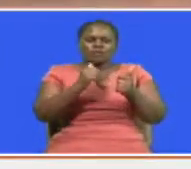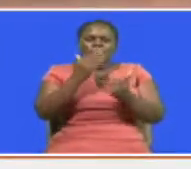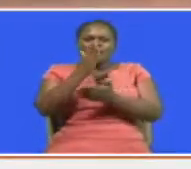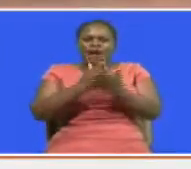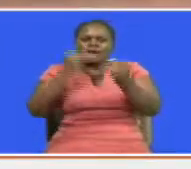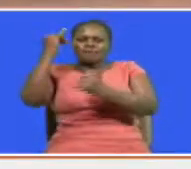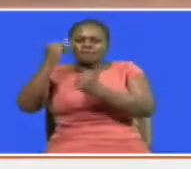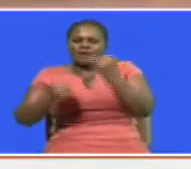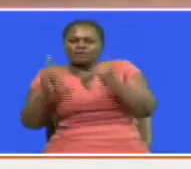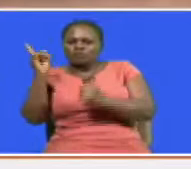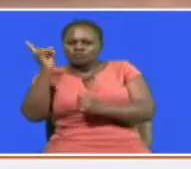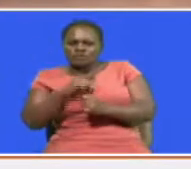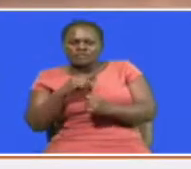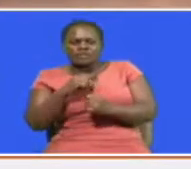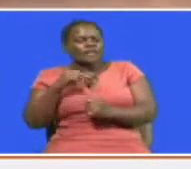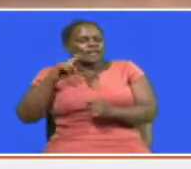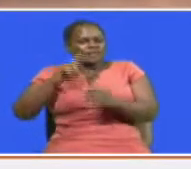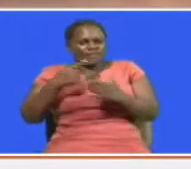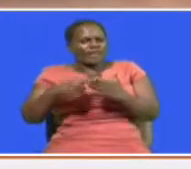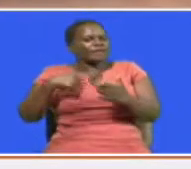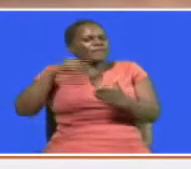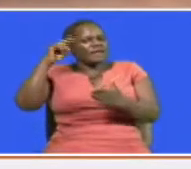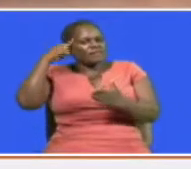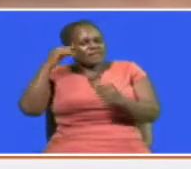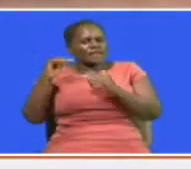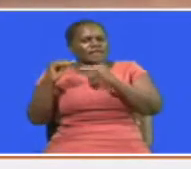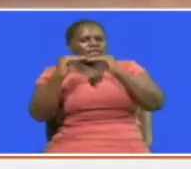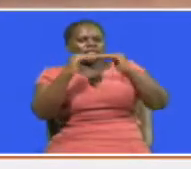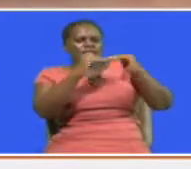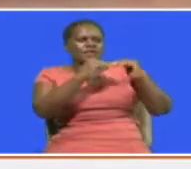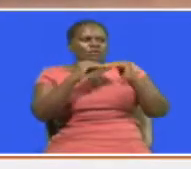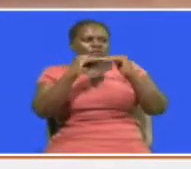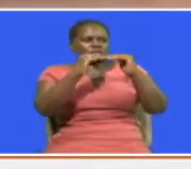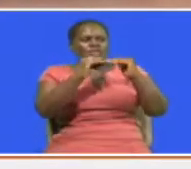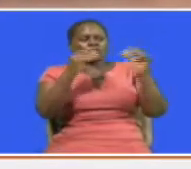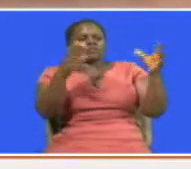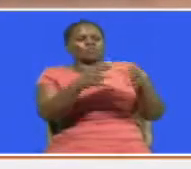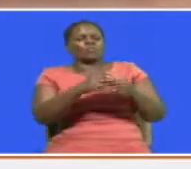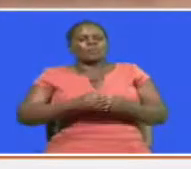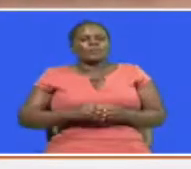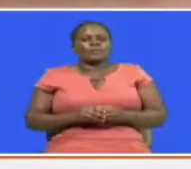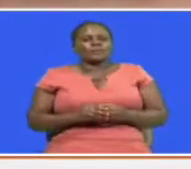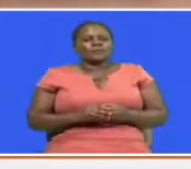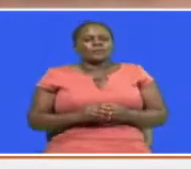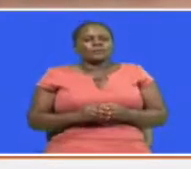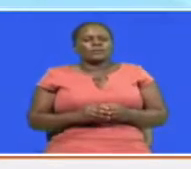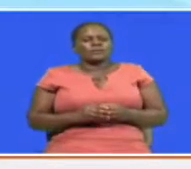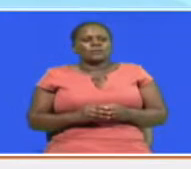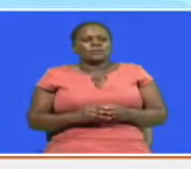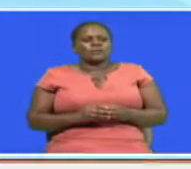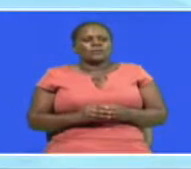semifinals, that's when I'll think about the Equity team.